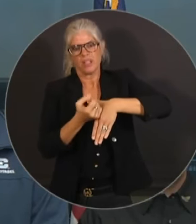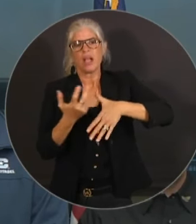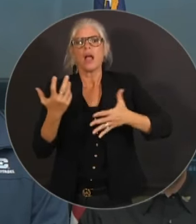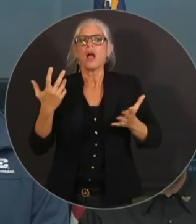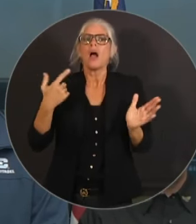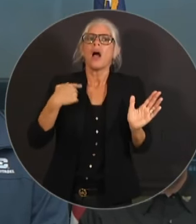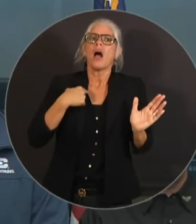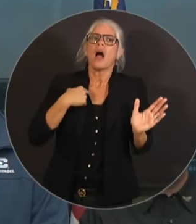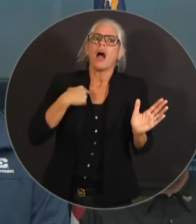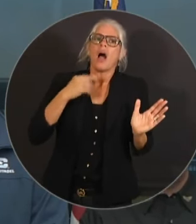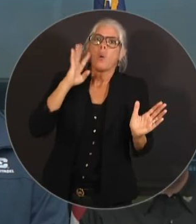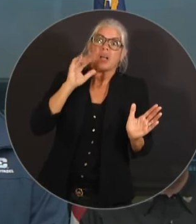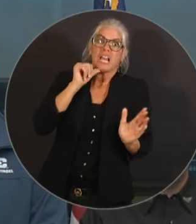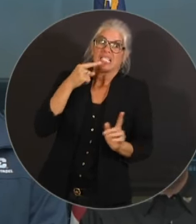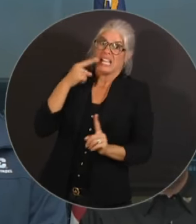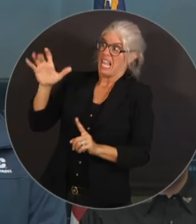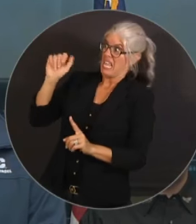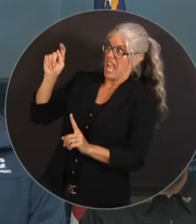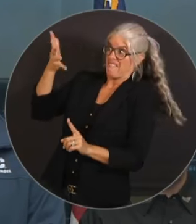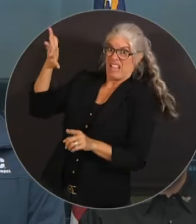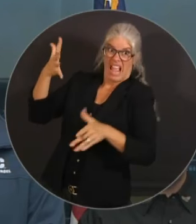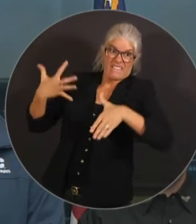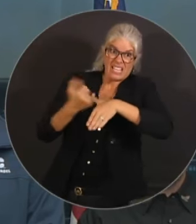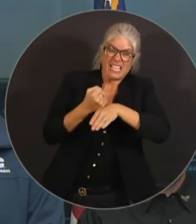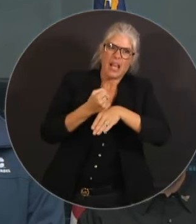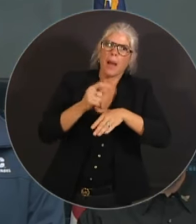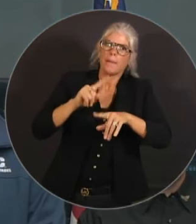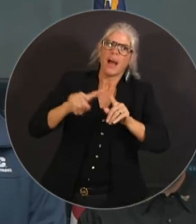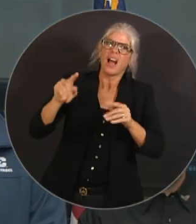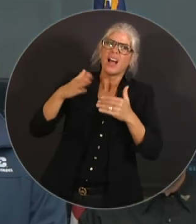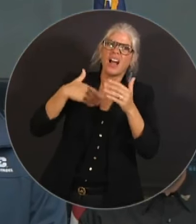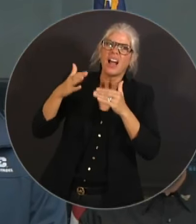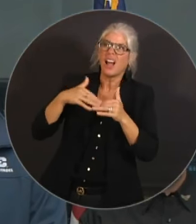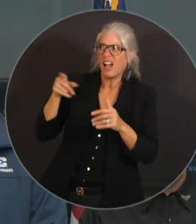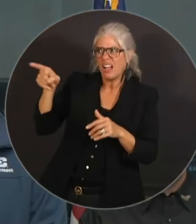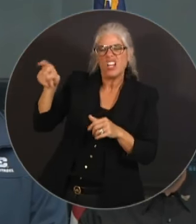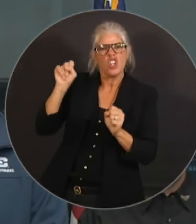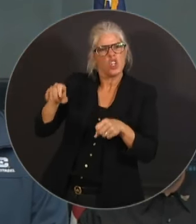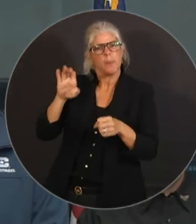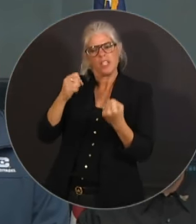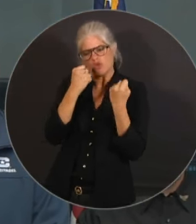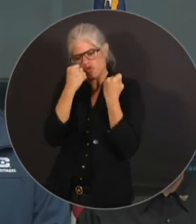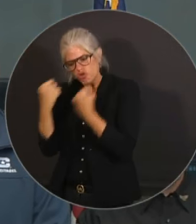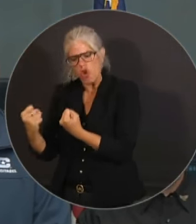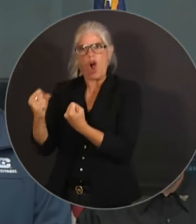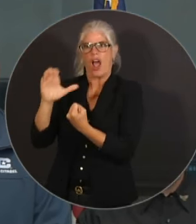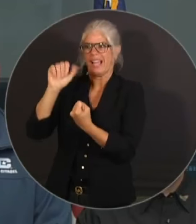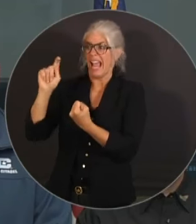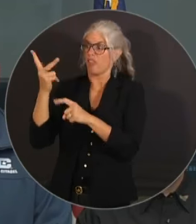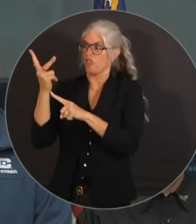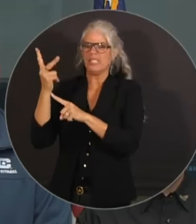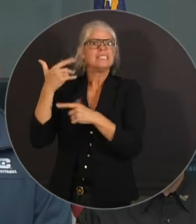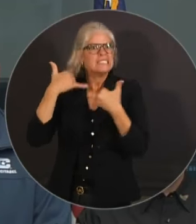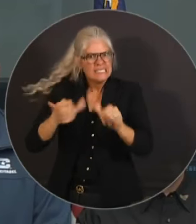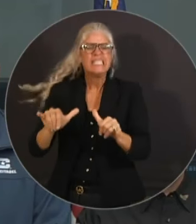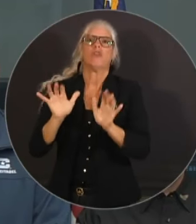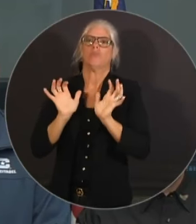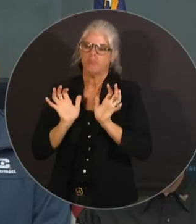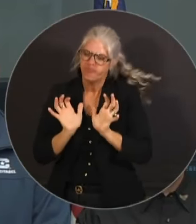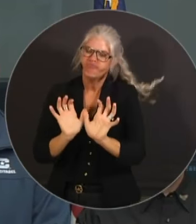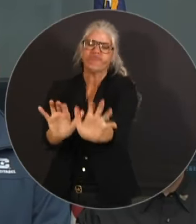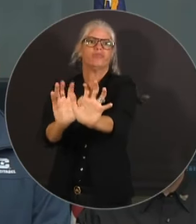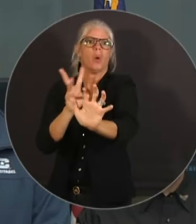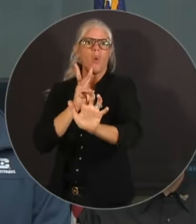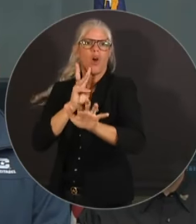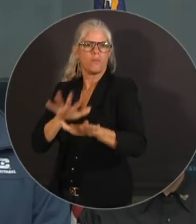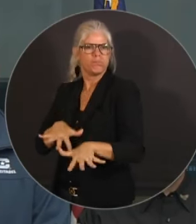what if a Category 5 hit? But even a strong Cat 3 in the storm surge, I mean, this is a vulnerable area to the surge. So this is